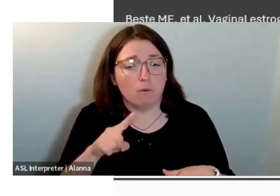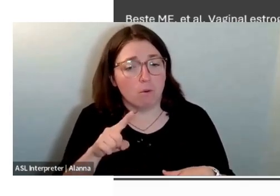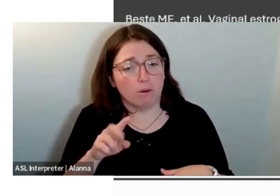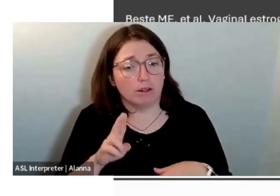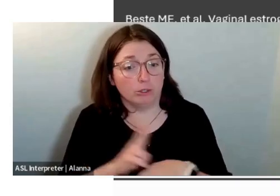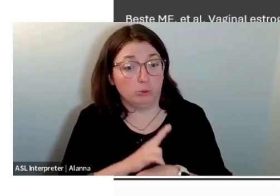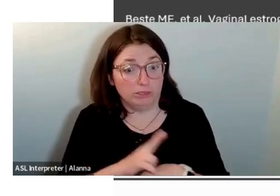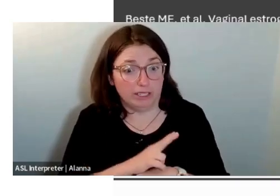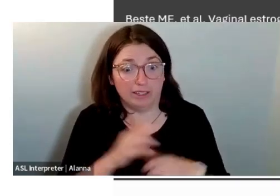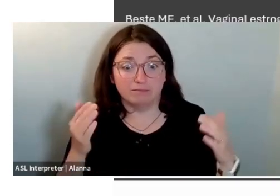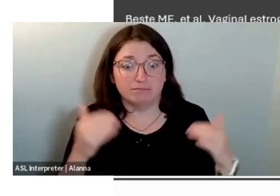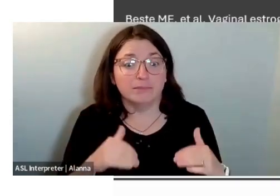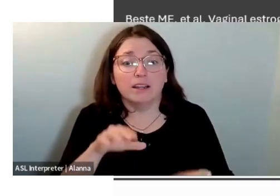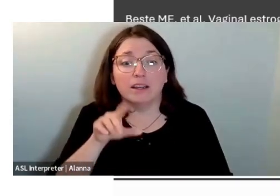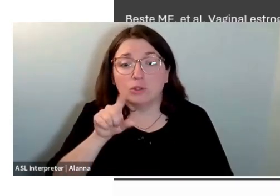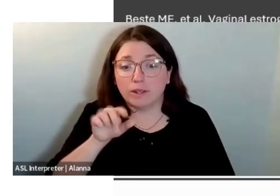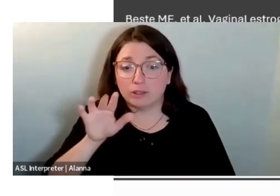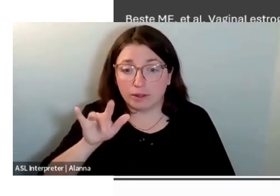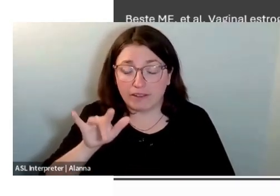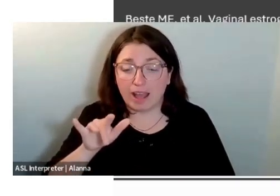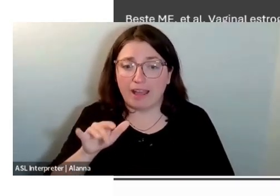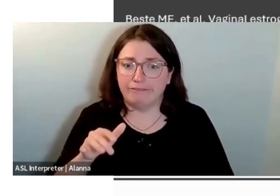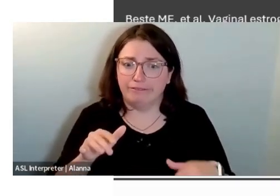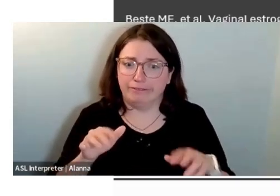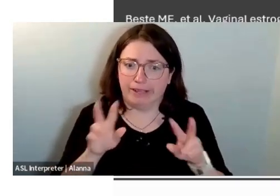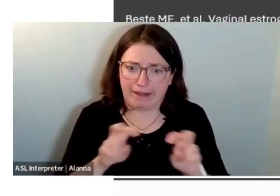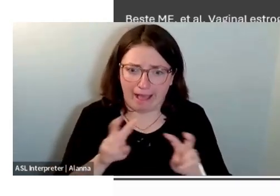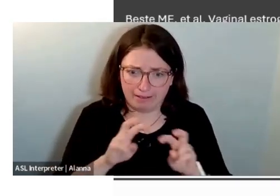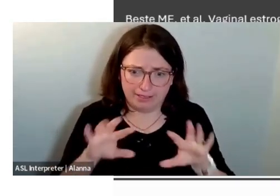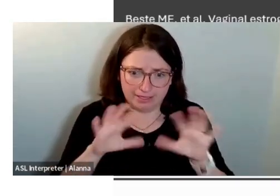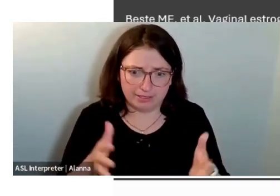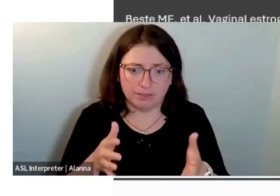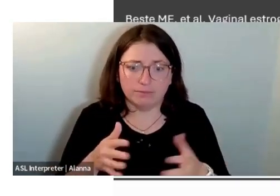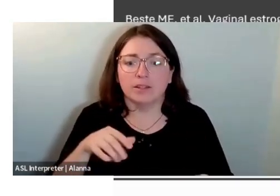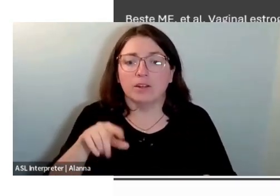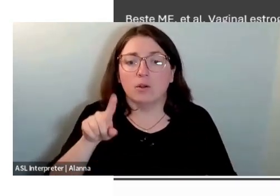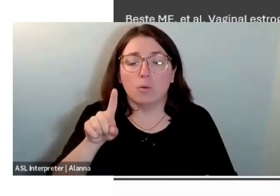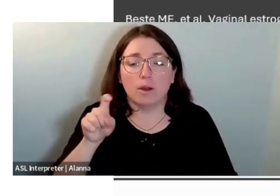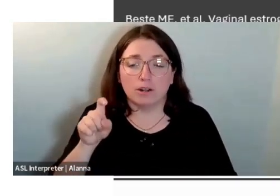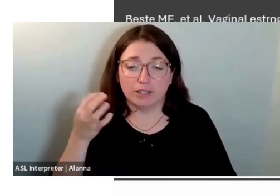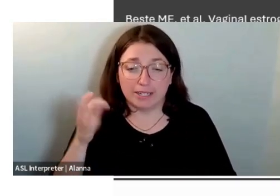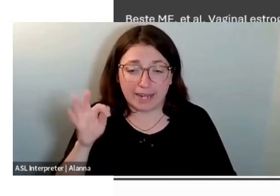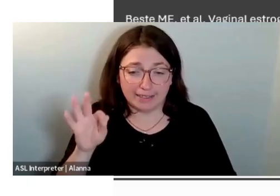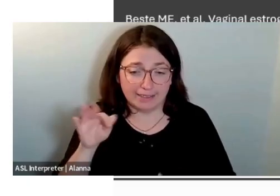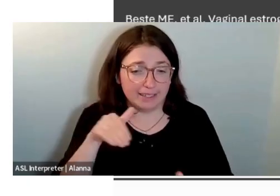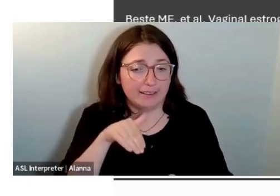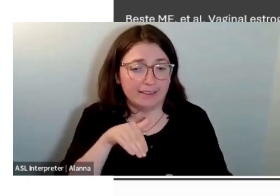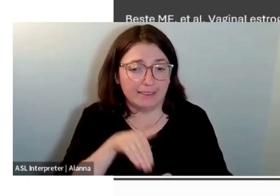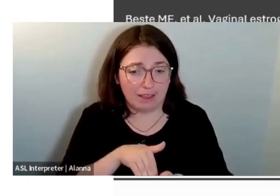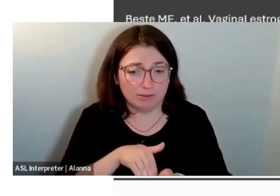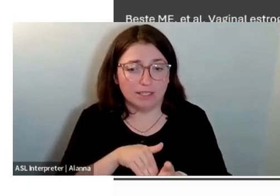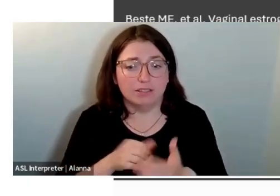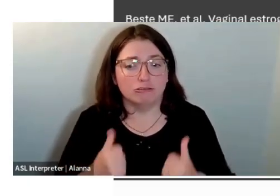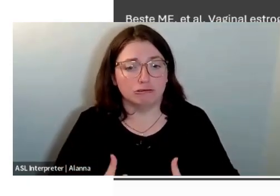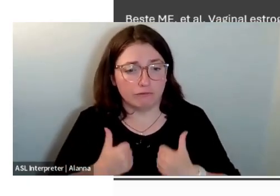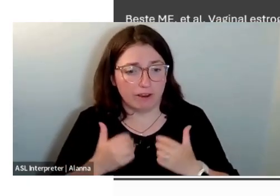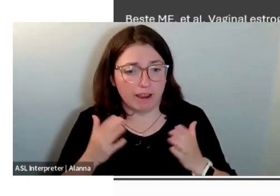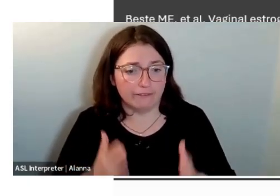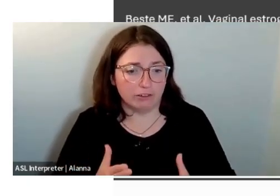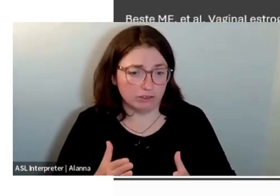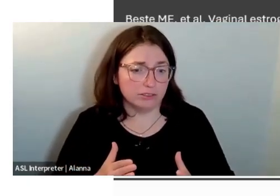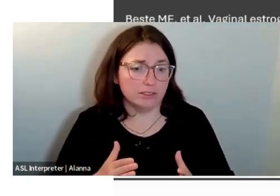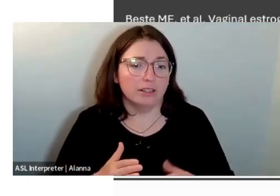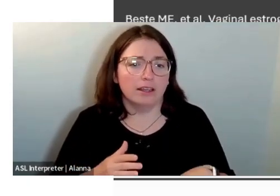no significant increase in recurrence, lower overall mortality among people who used